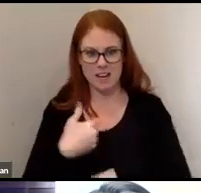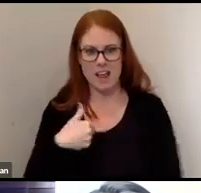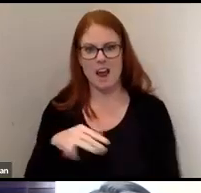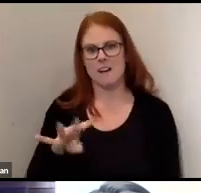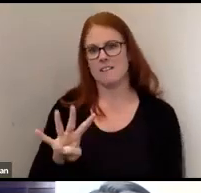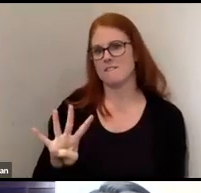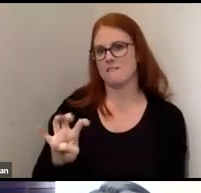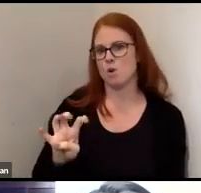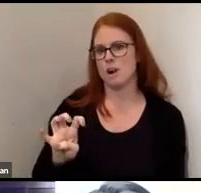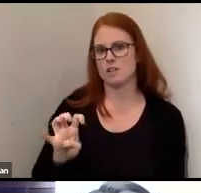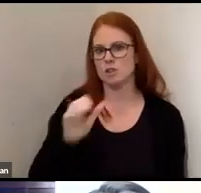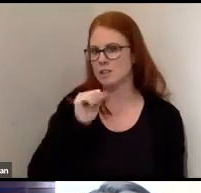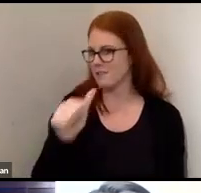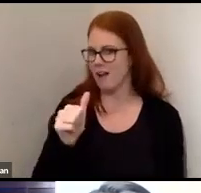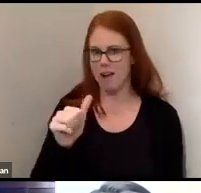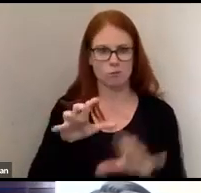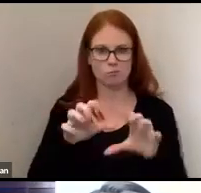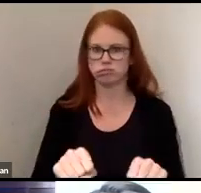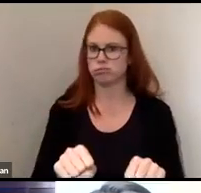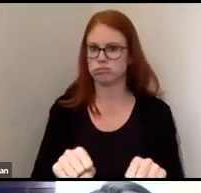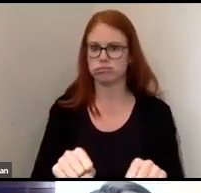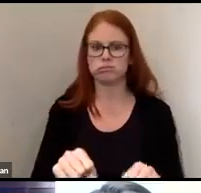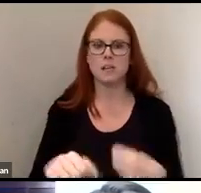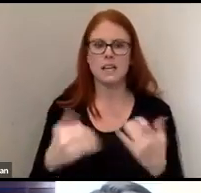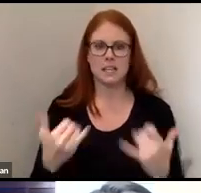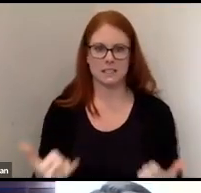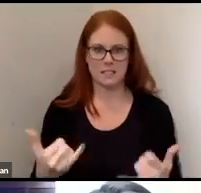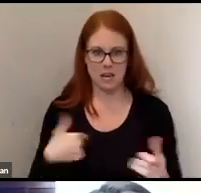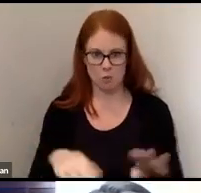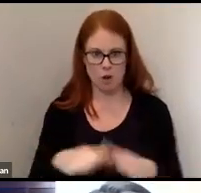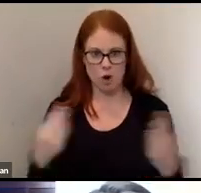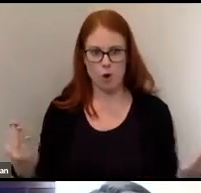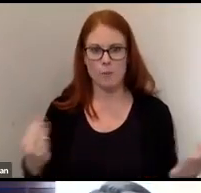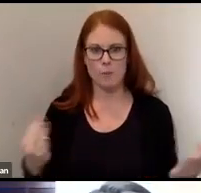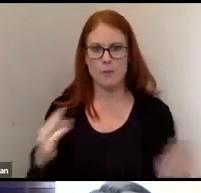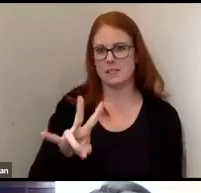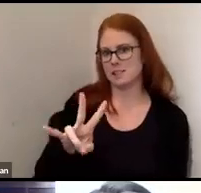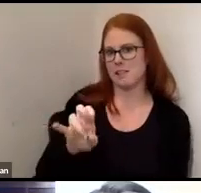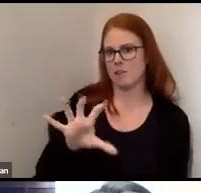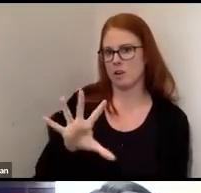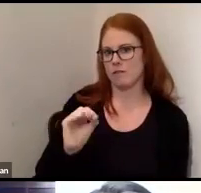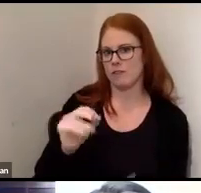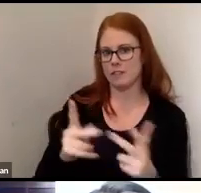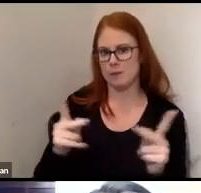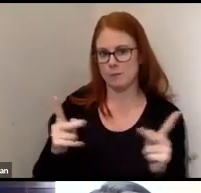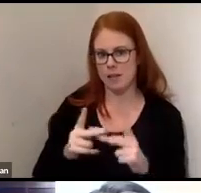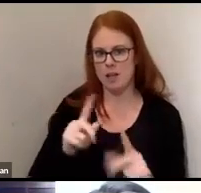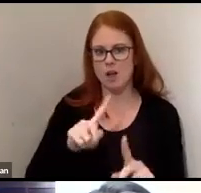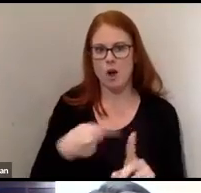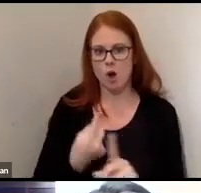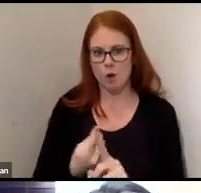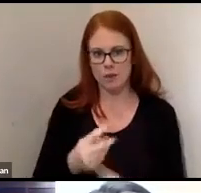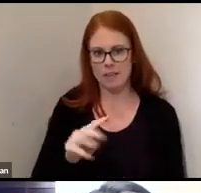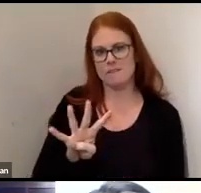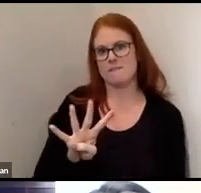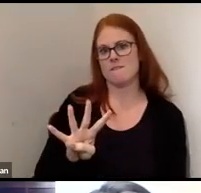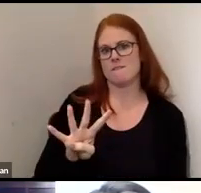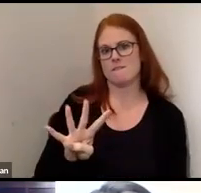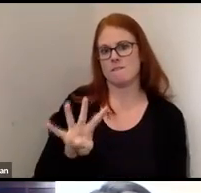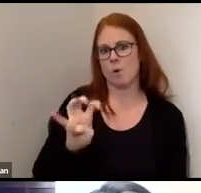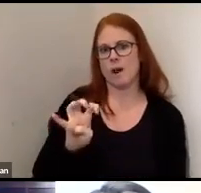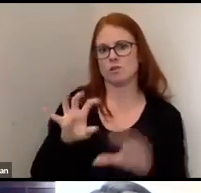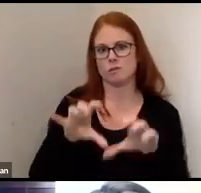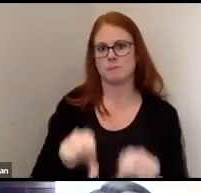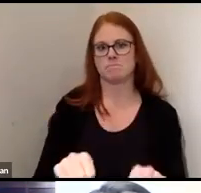400 that were not taken up. Today, we opened up 750 spots. Only about 400 took those up.